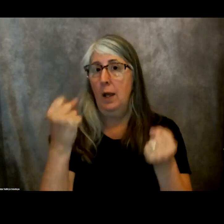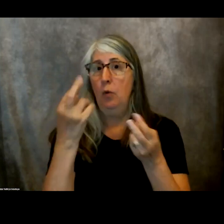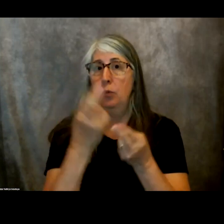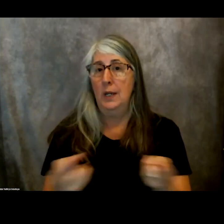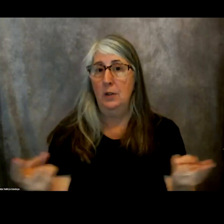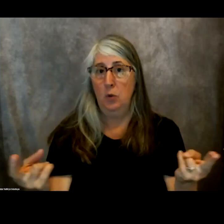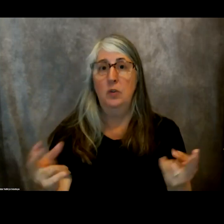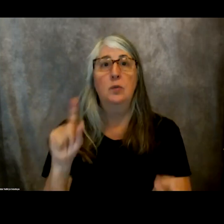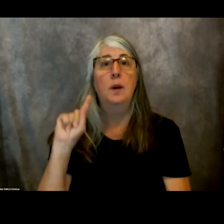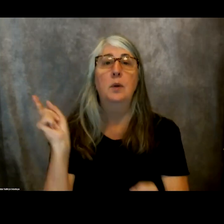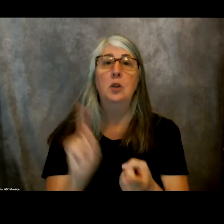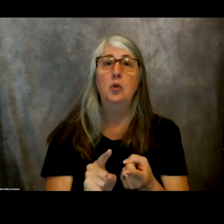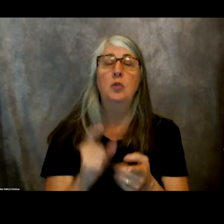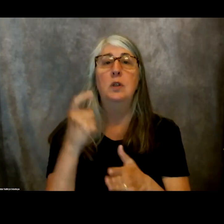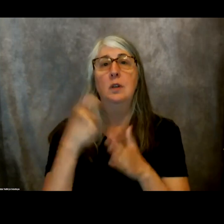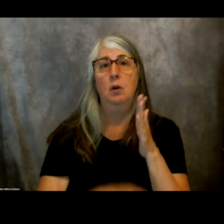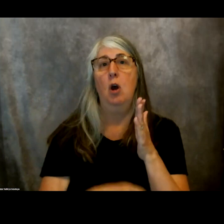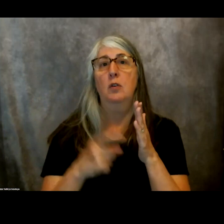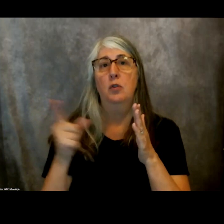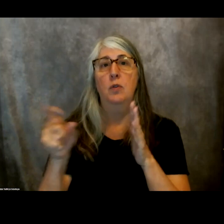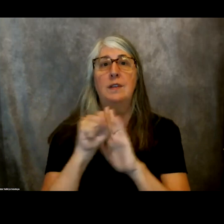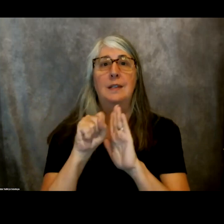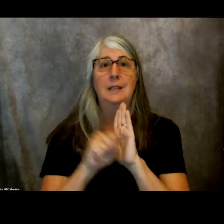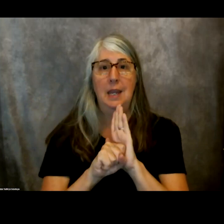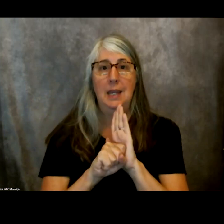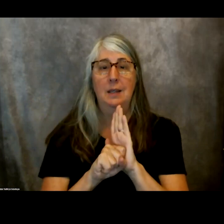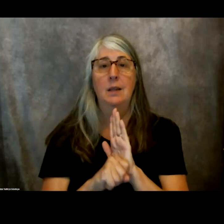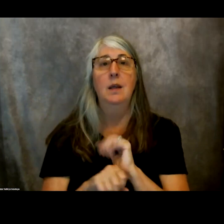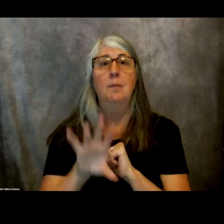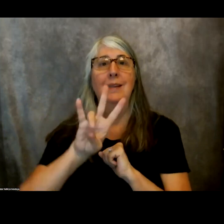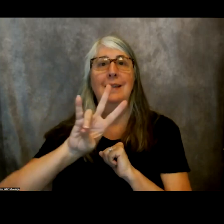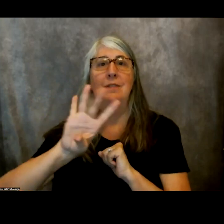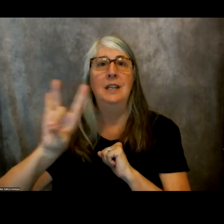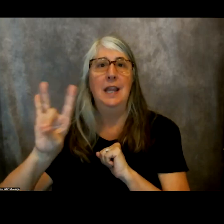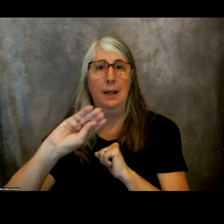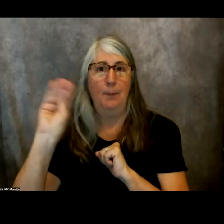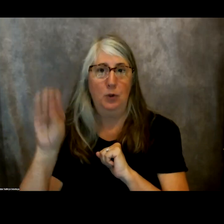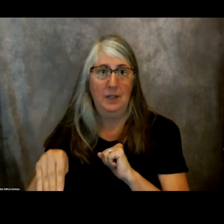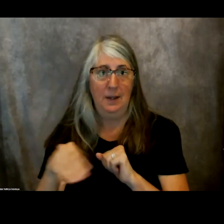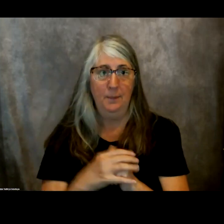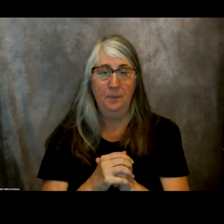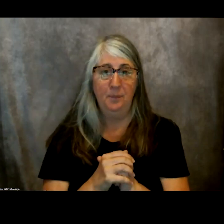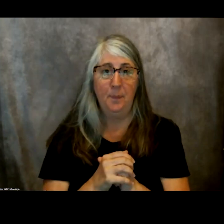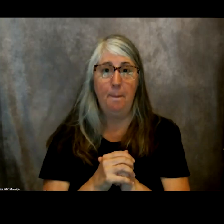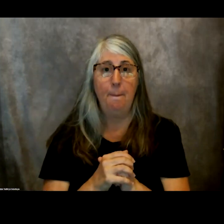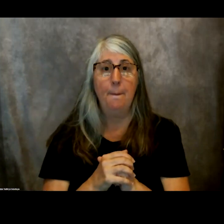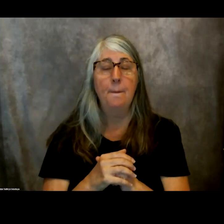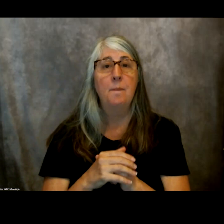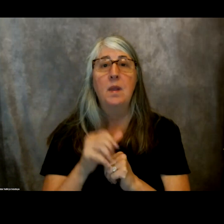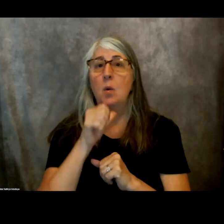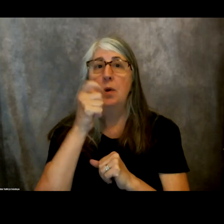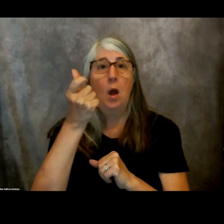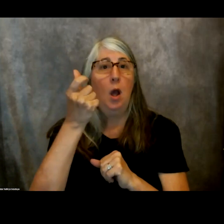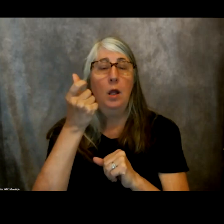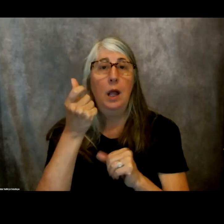by reducing the cost to the state by 78%. Without realizing health plan payment for these